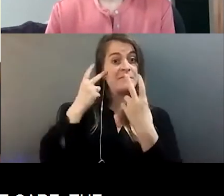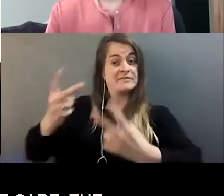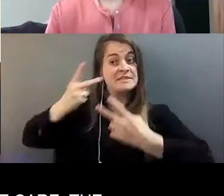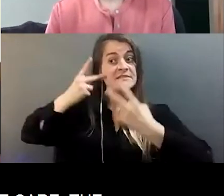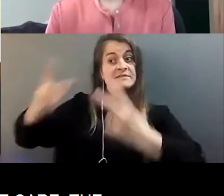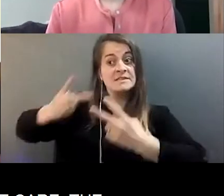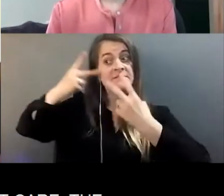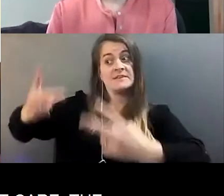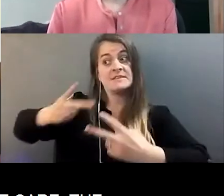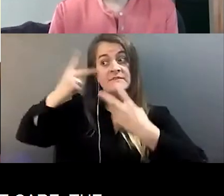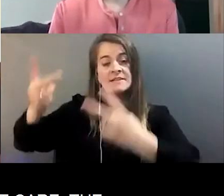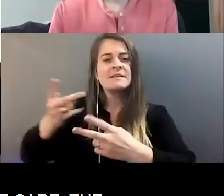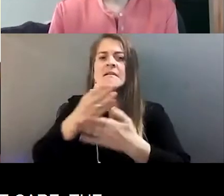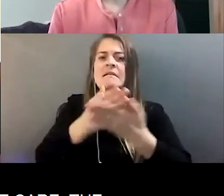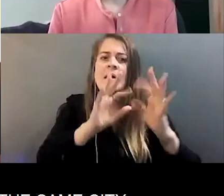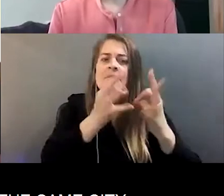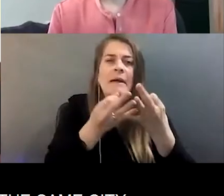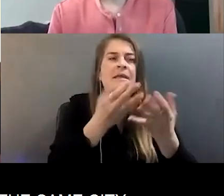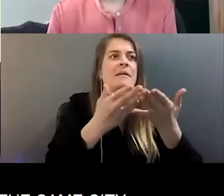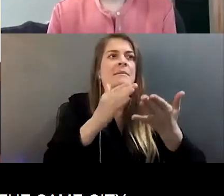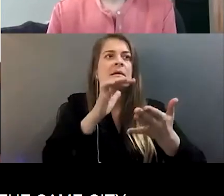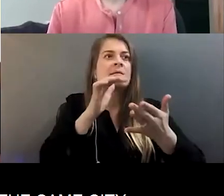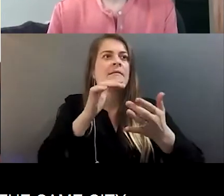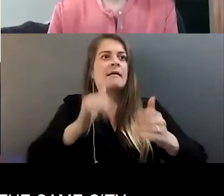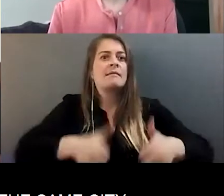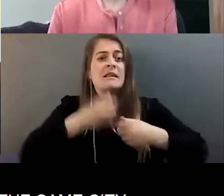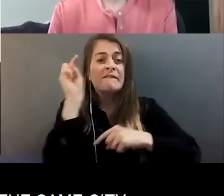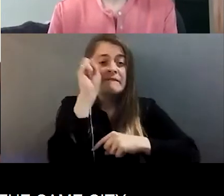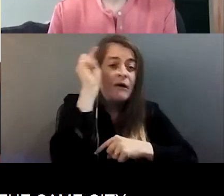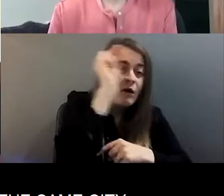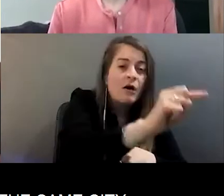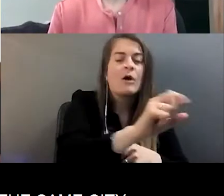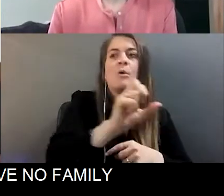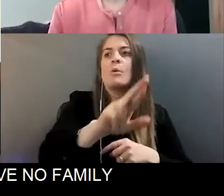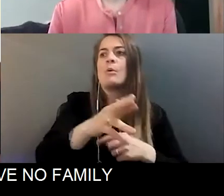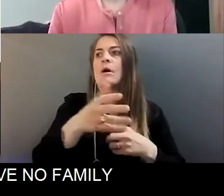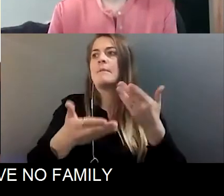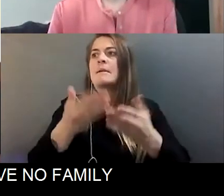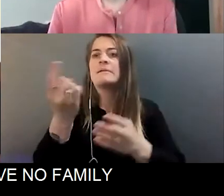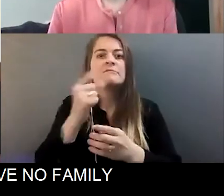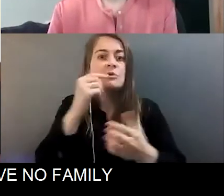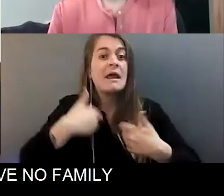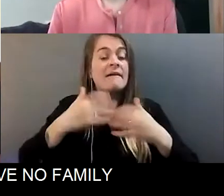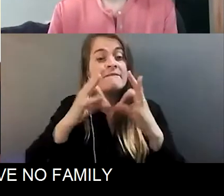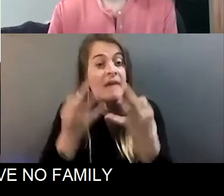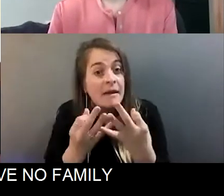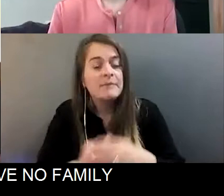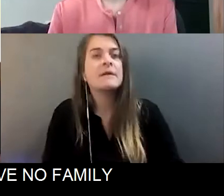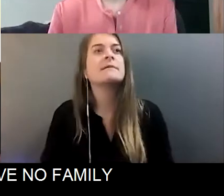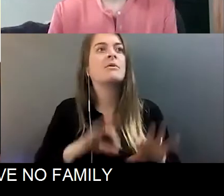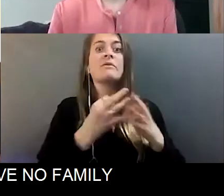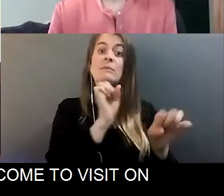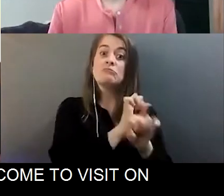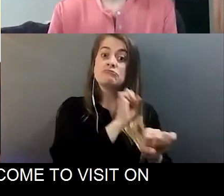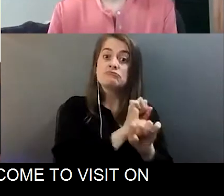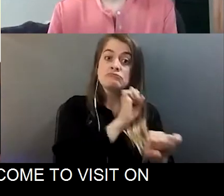the practicalities. They may not live in the same city as their family member. They may have no family member. Their family member may work and